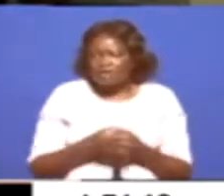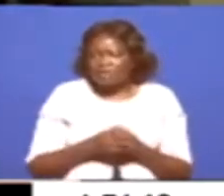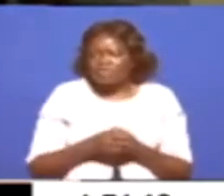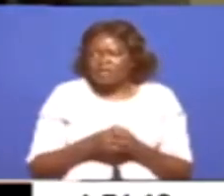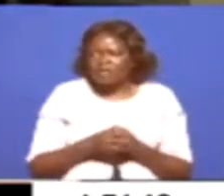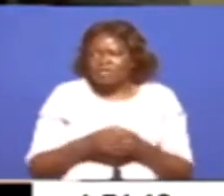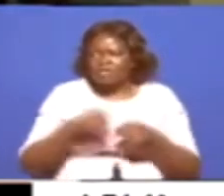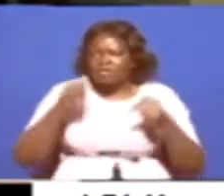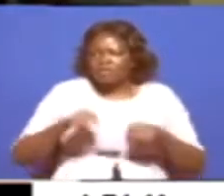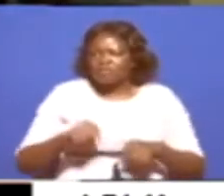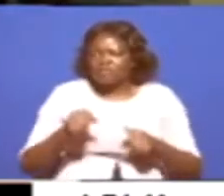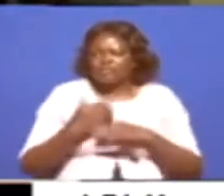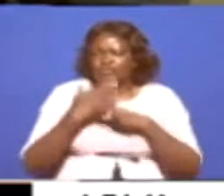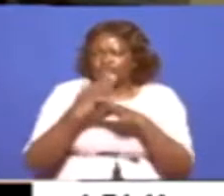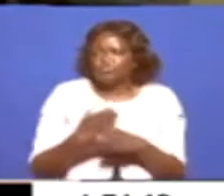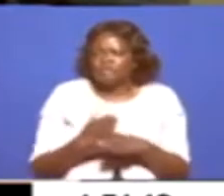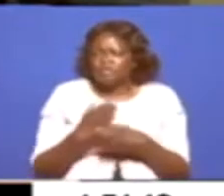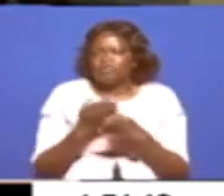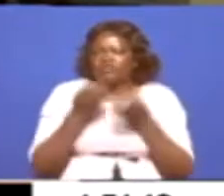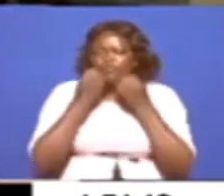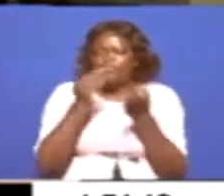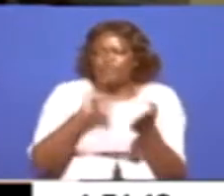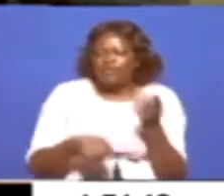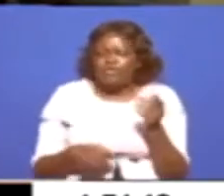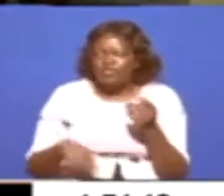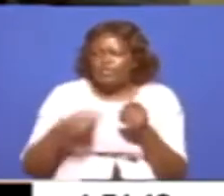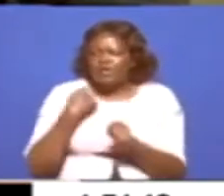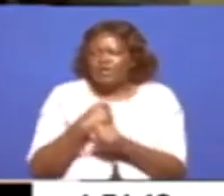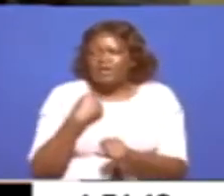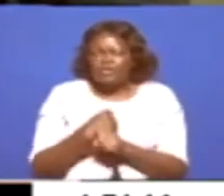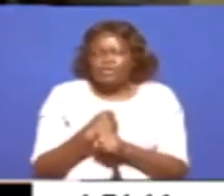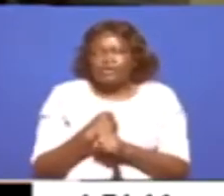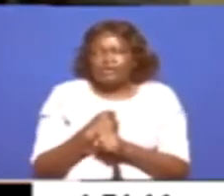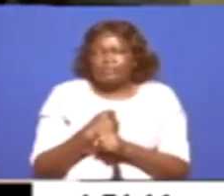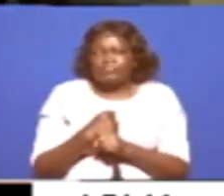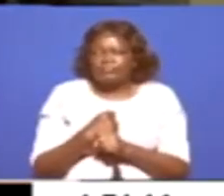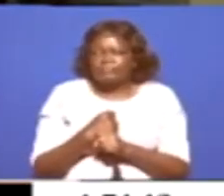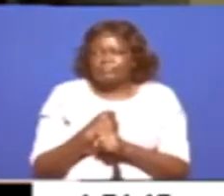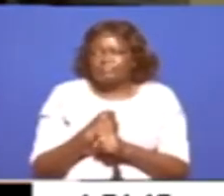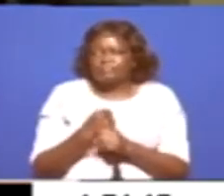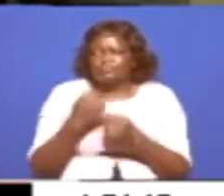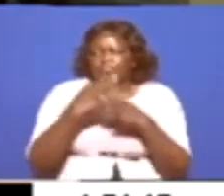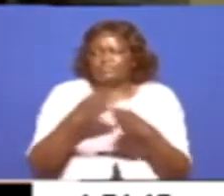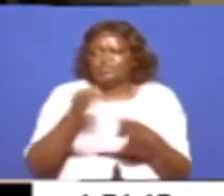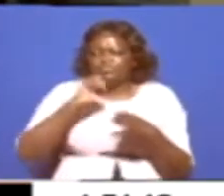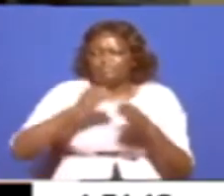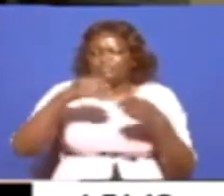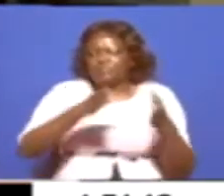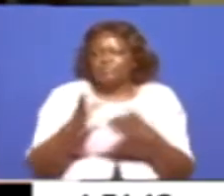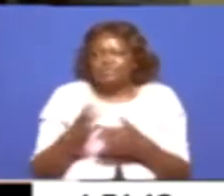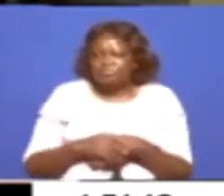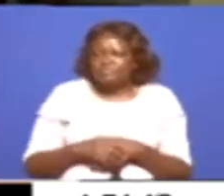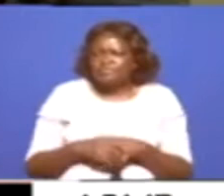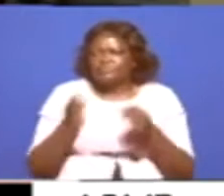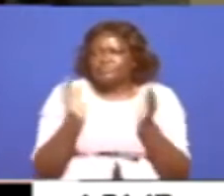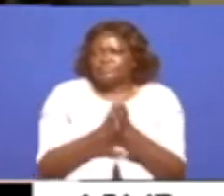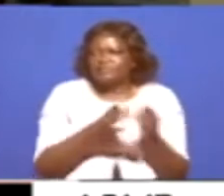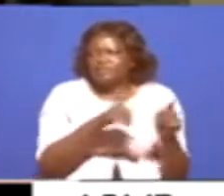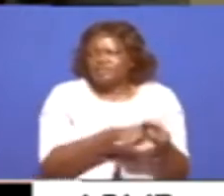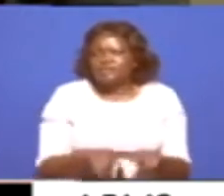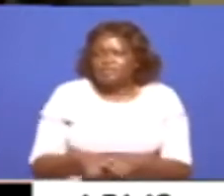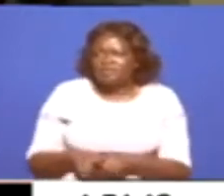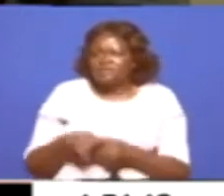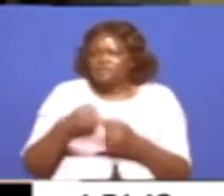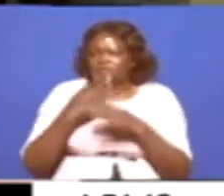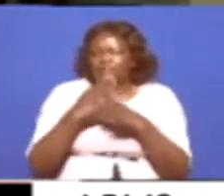to just share the update of what we are doing at Konza Technopolis, share investment opportunities, and also share